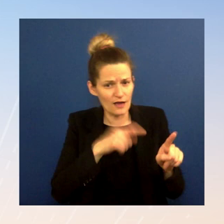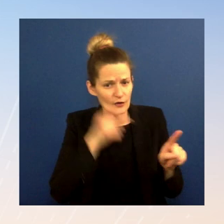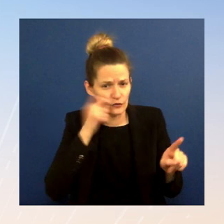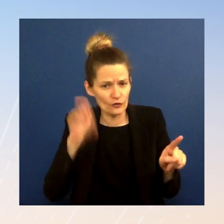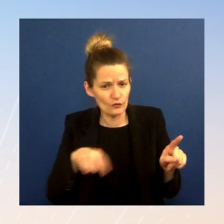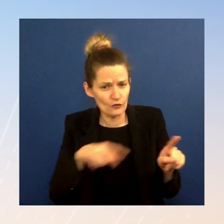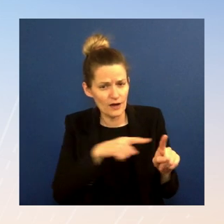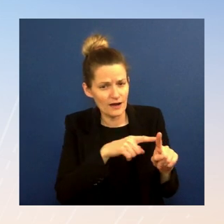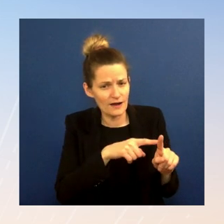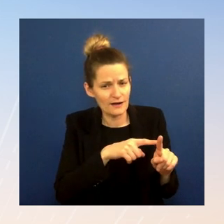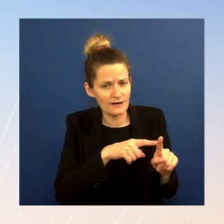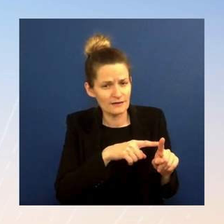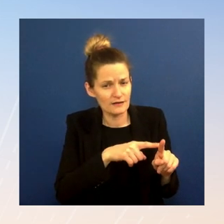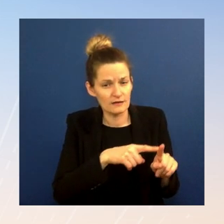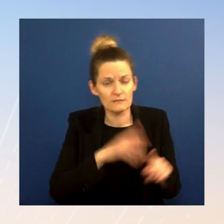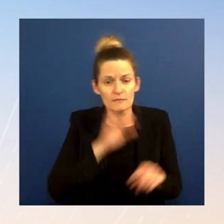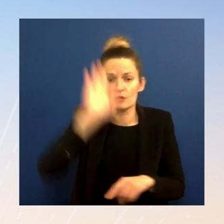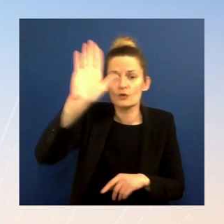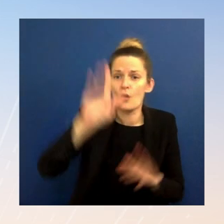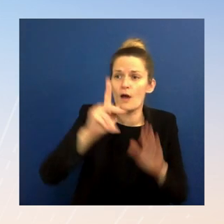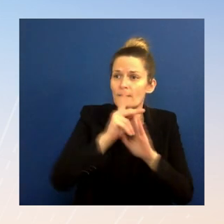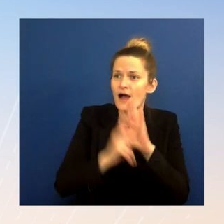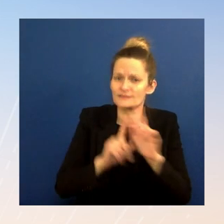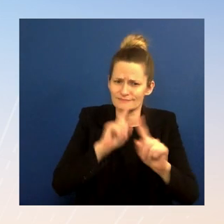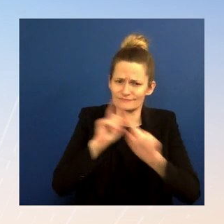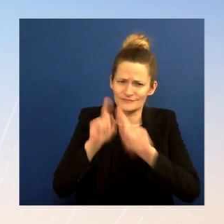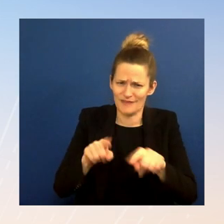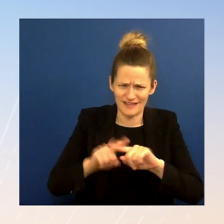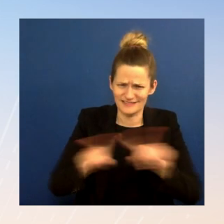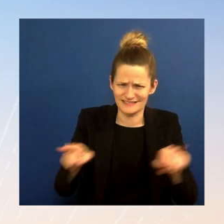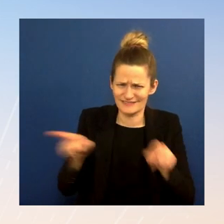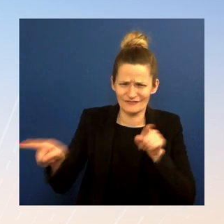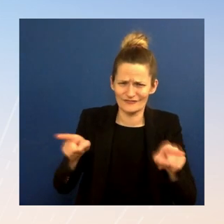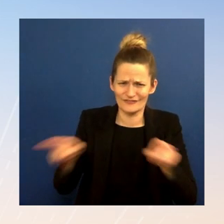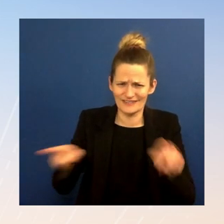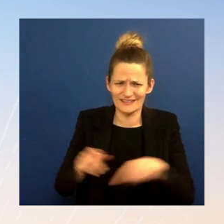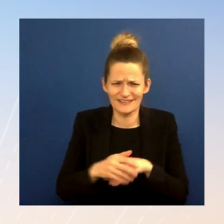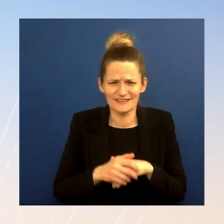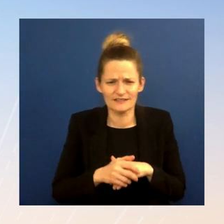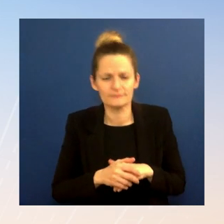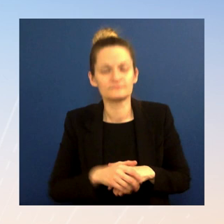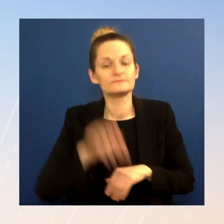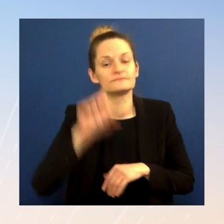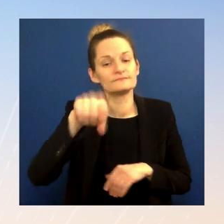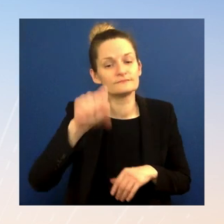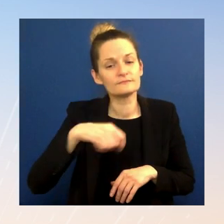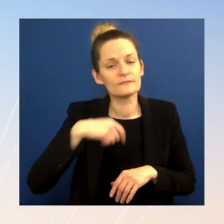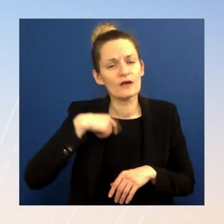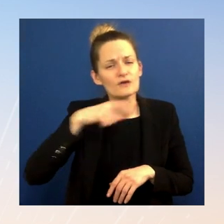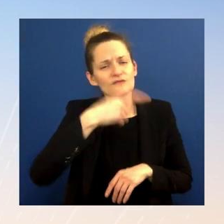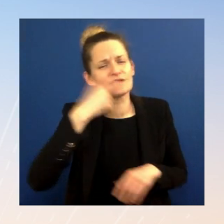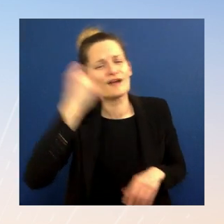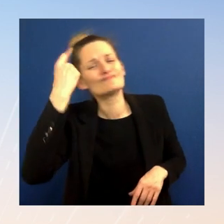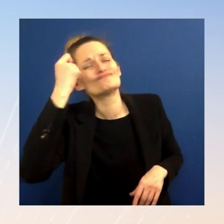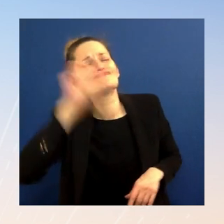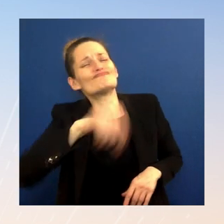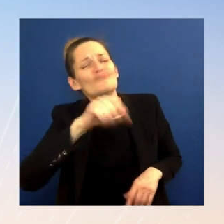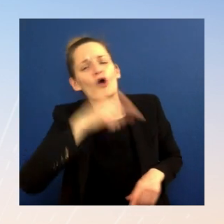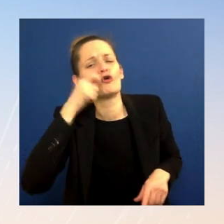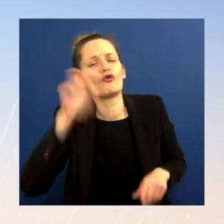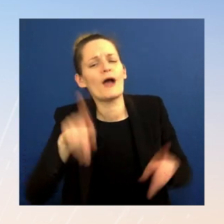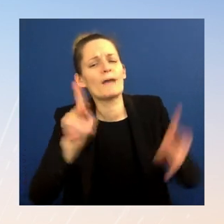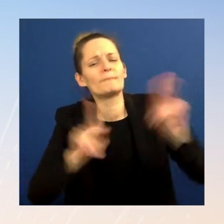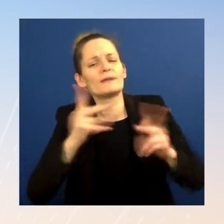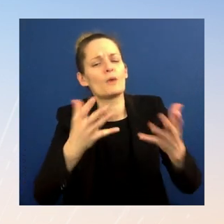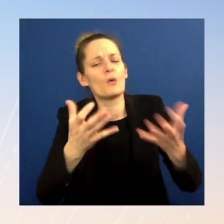that your understanding is that neighboring countries, that's where people are going from Ukraine right now, and not necessarily coming